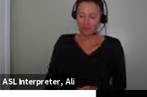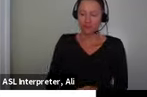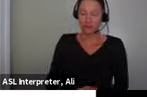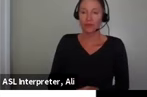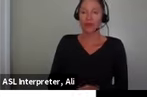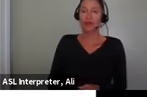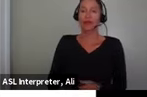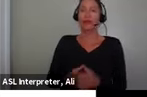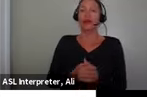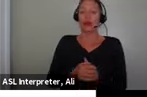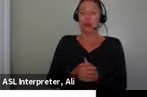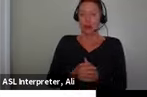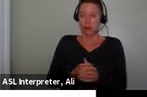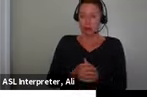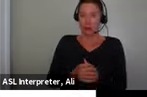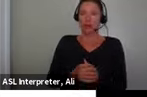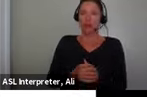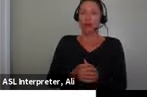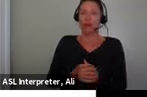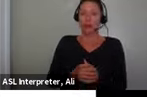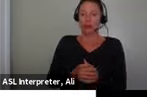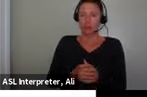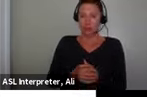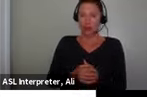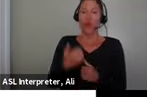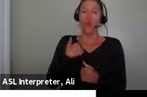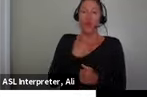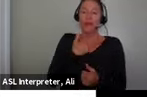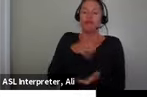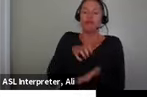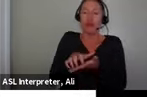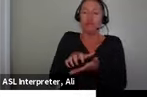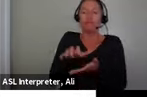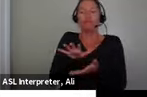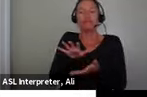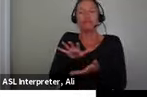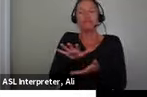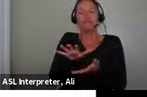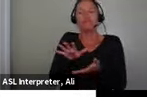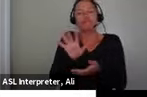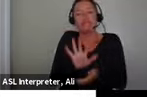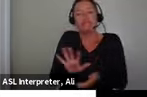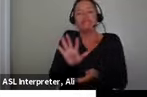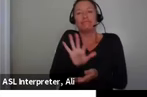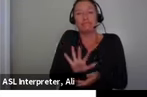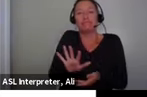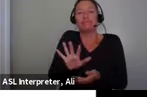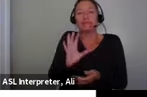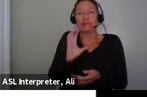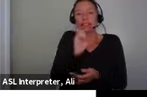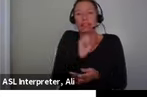We have done just rough estimates because this is in preliminary stage.